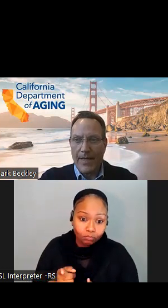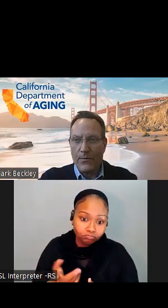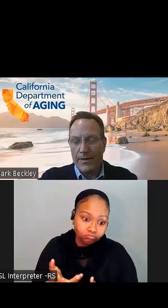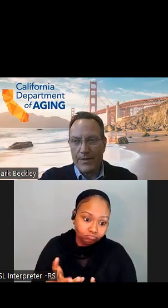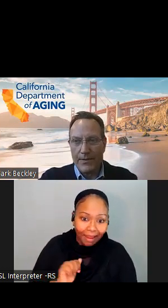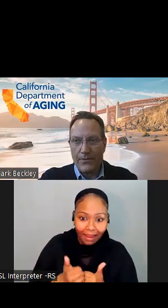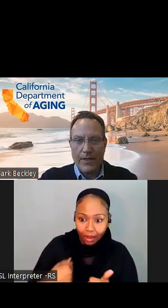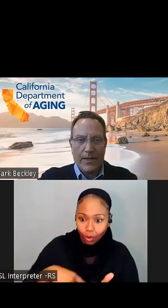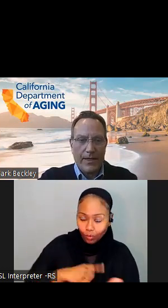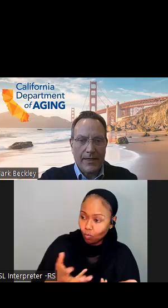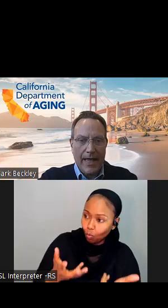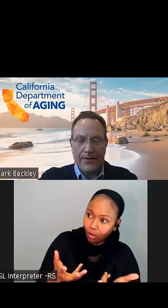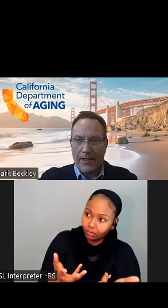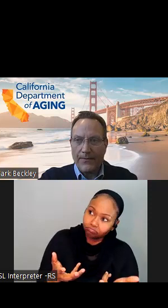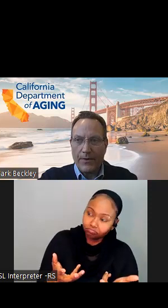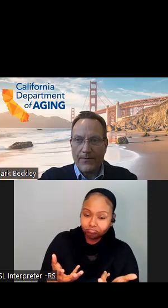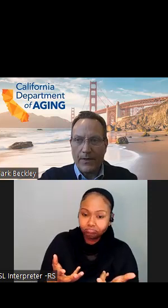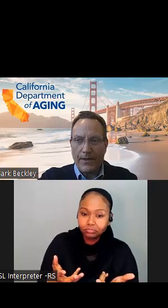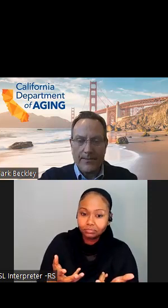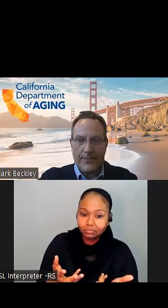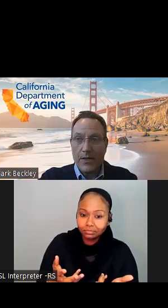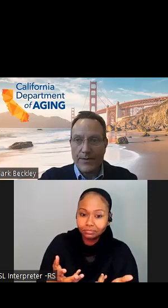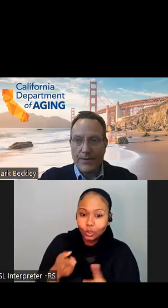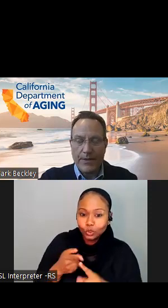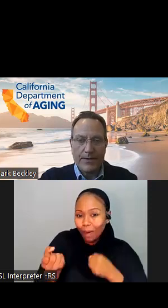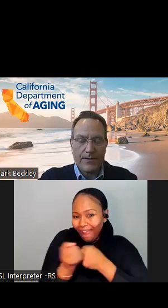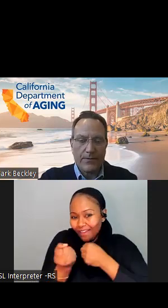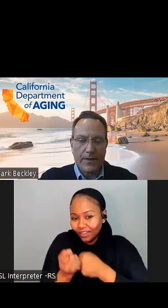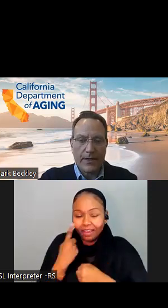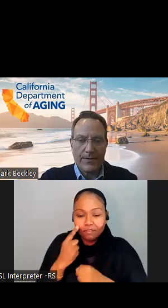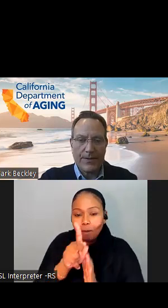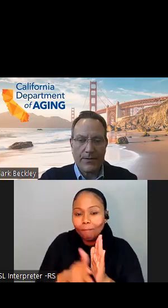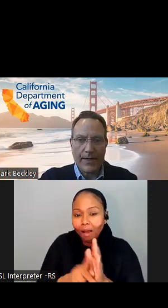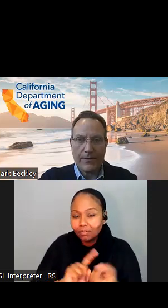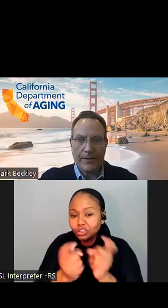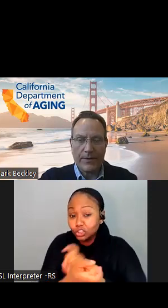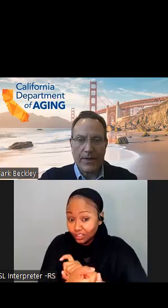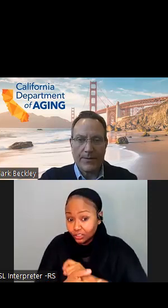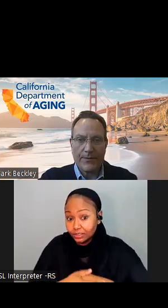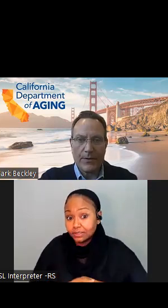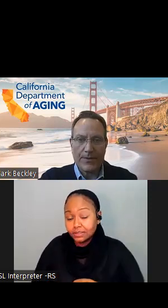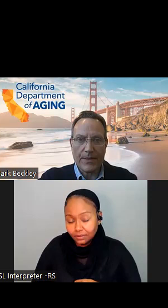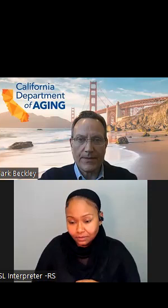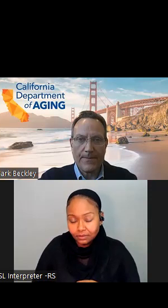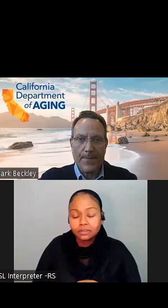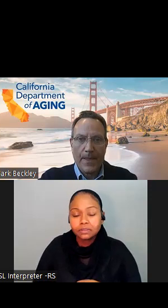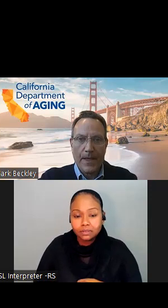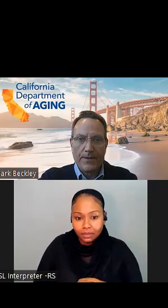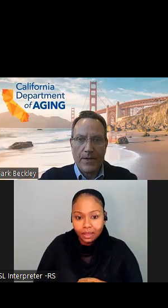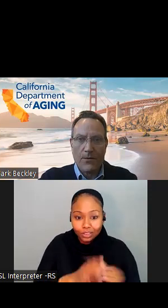how we may want to advocate for different policy changes when it comes to handling different types of